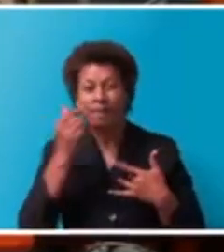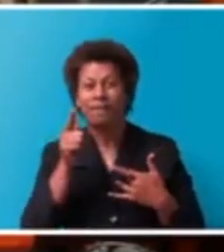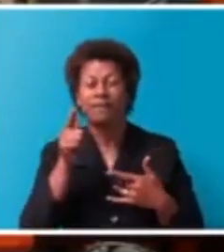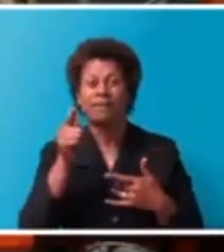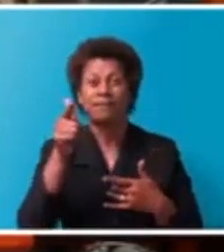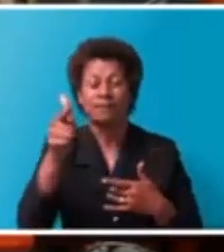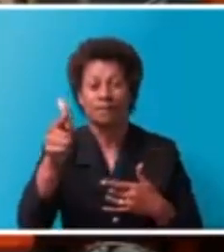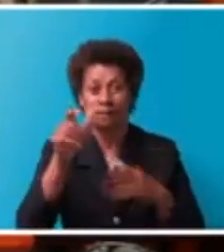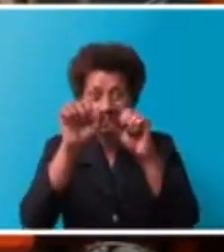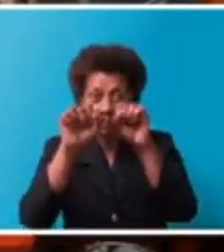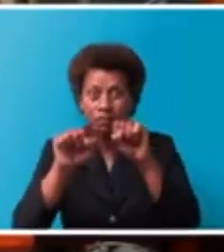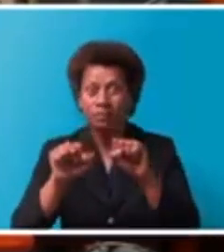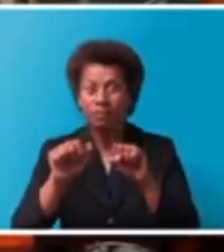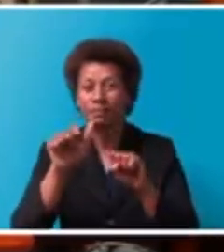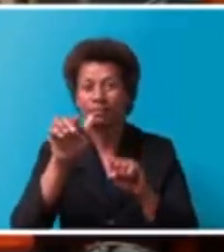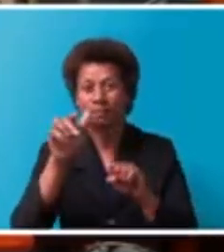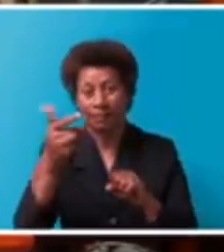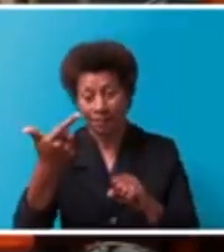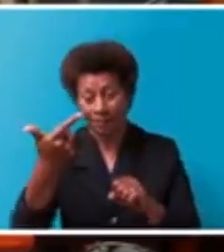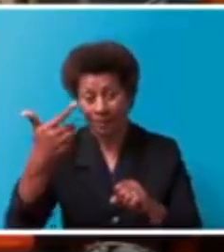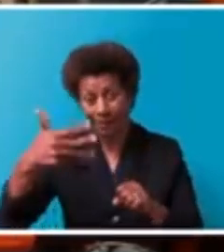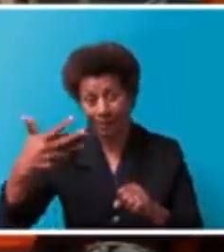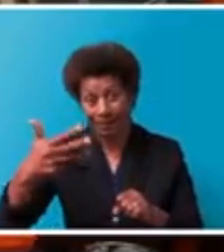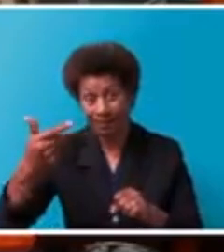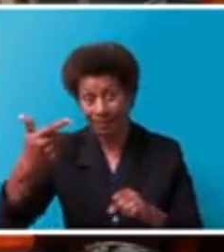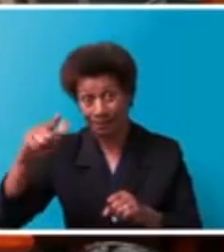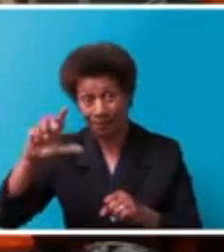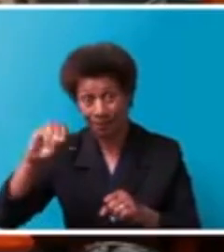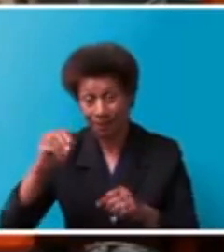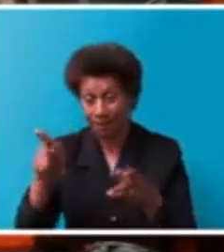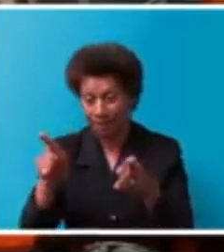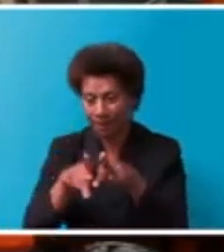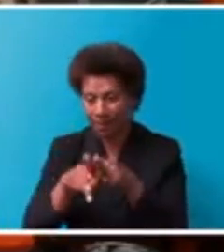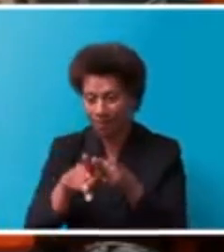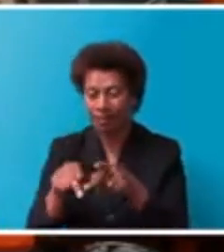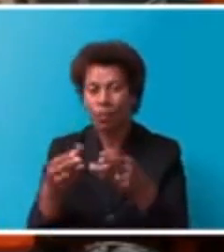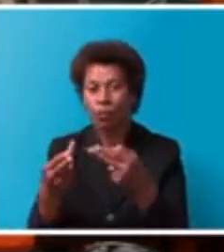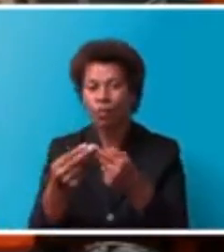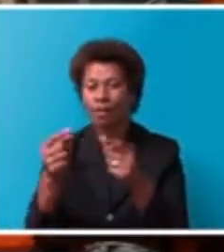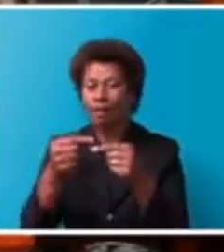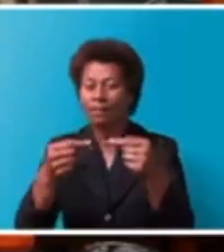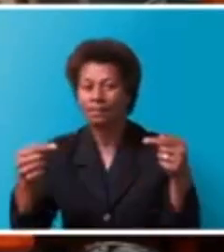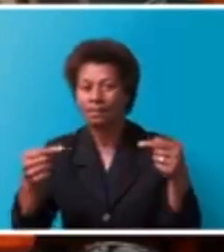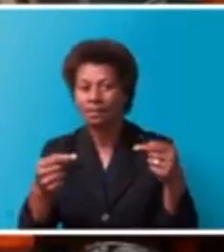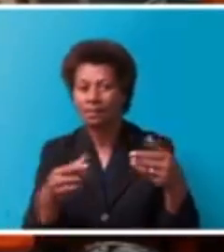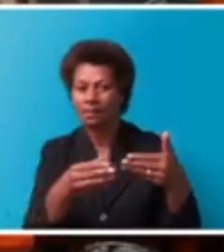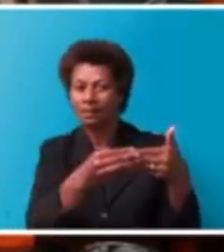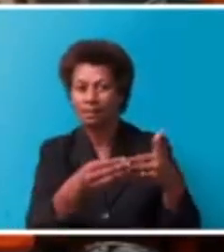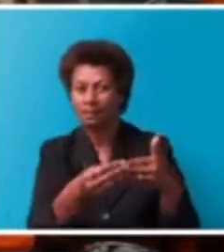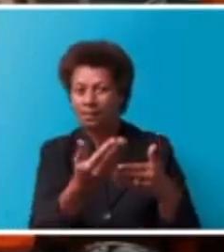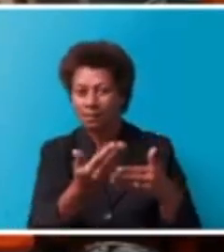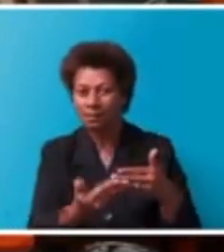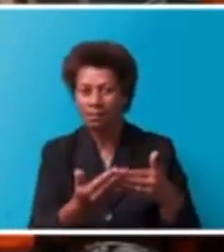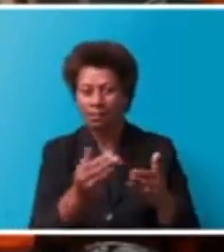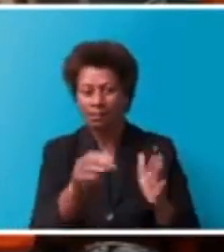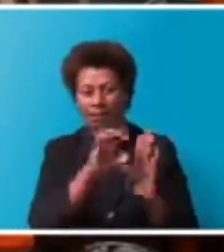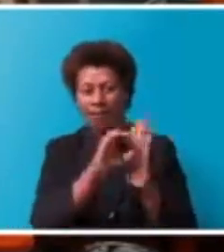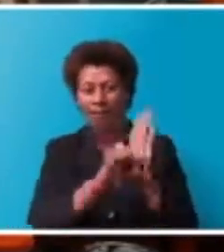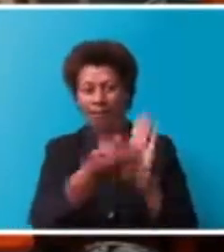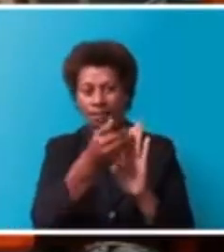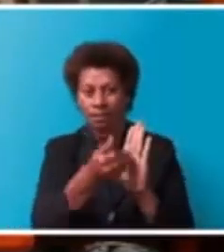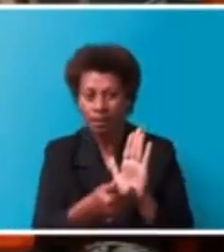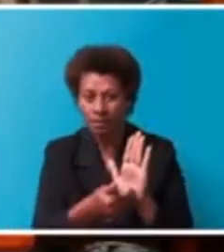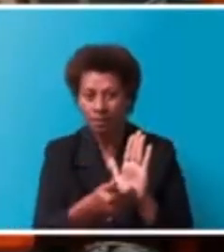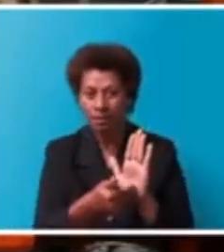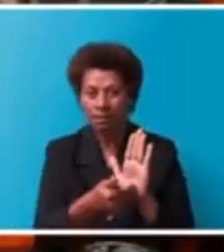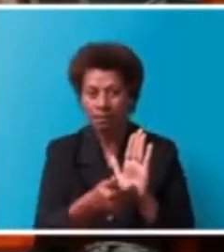his 1970 partnership with the then opposition leader to produce a constitution whereby, in